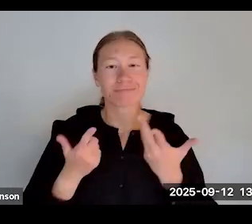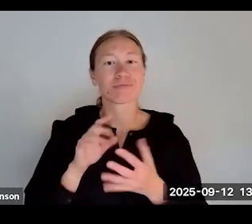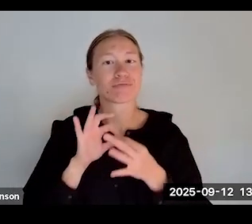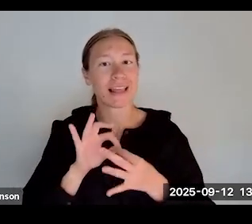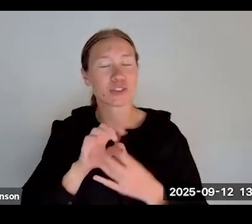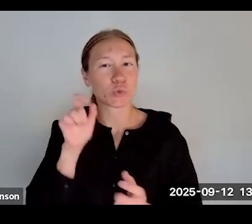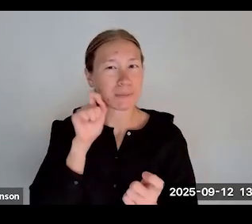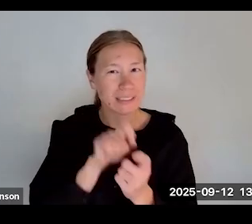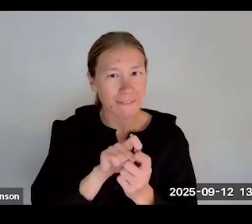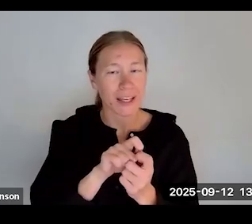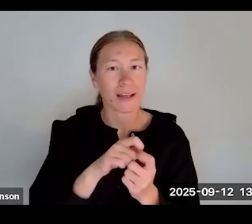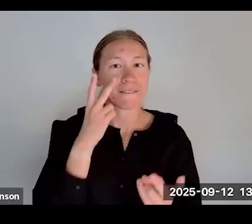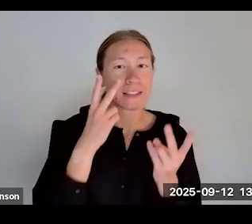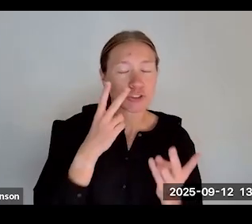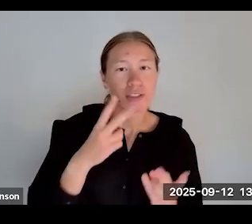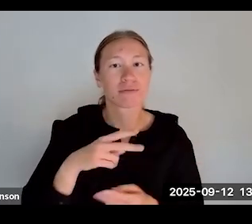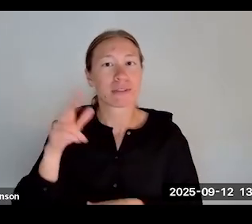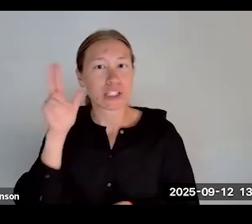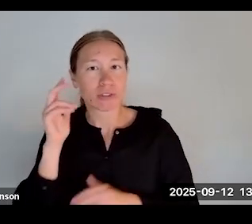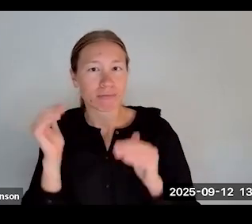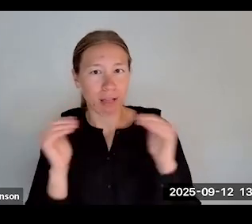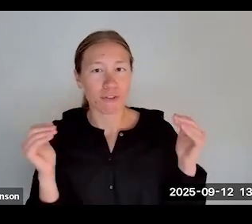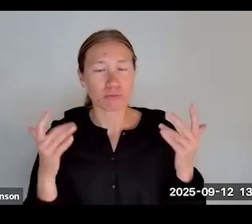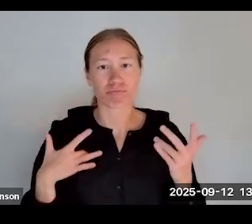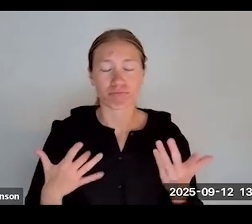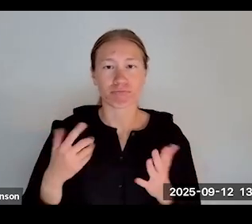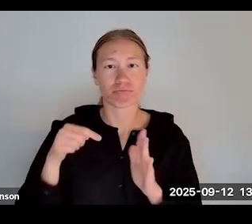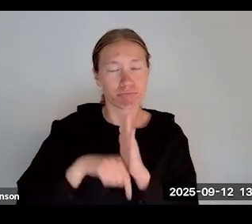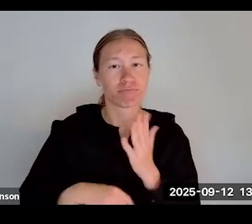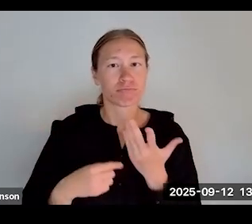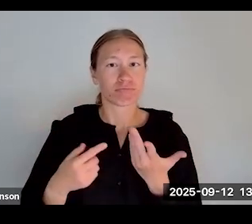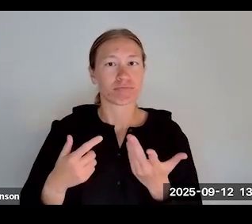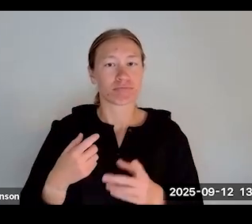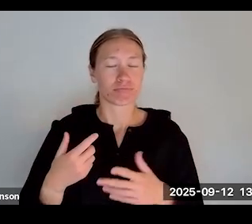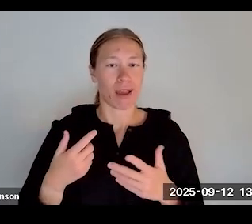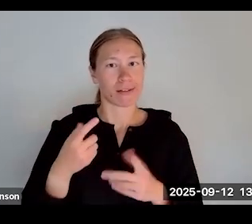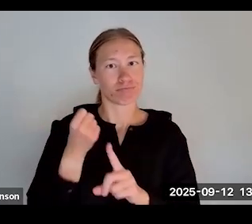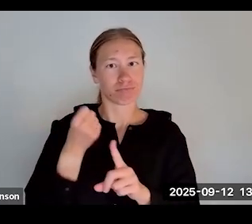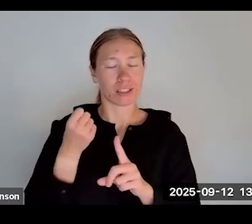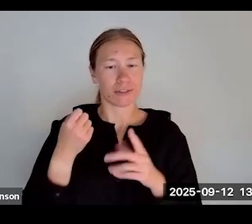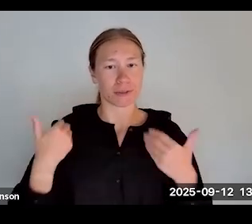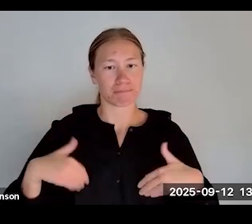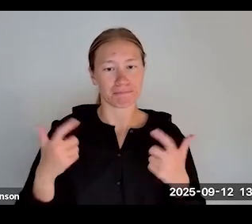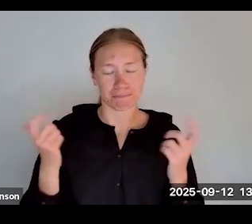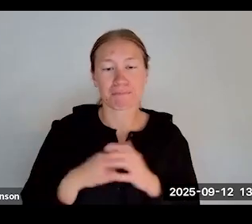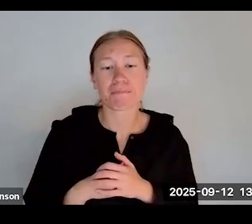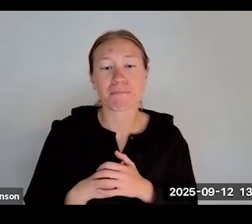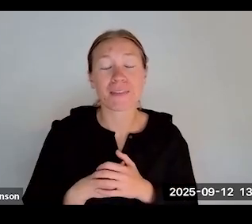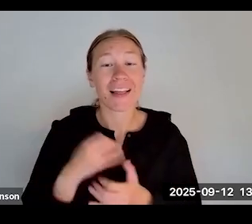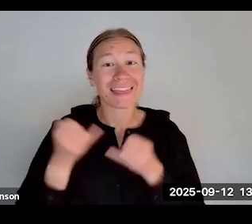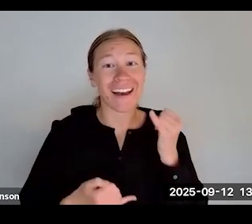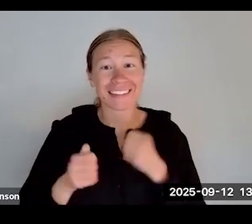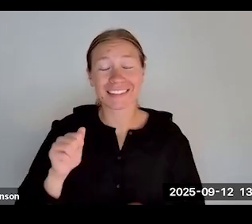hearing and vision loss, which is profound and significant. Lastly, we have American Sign Language, which